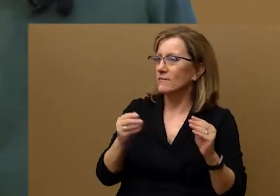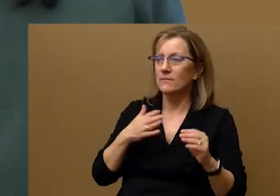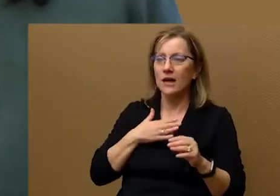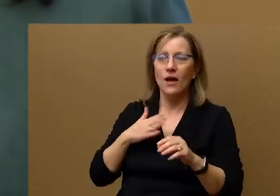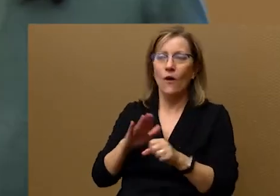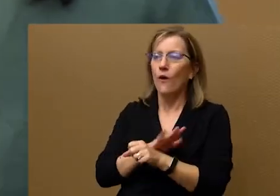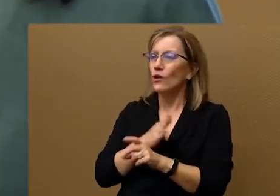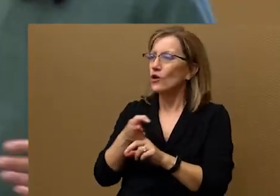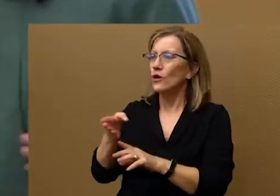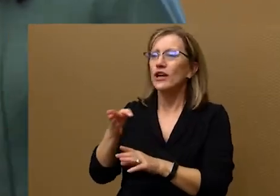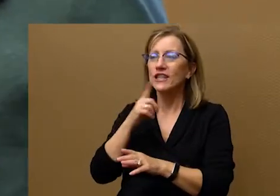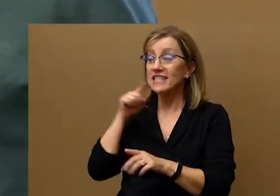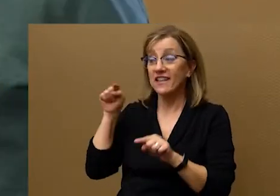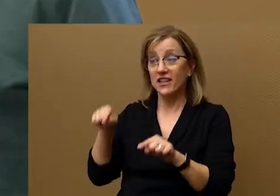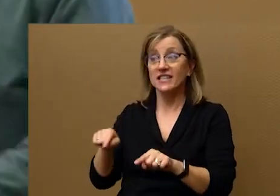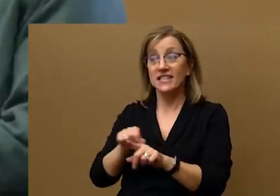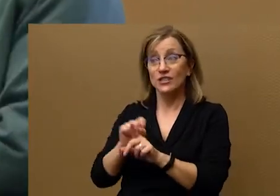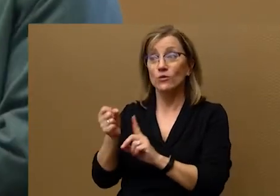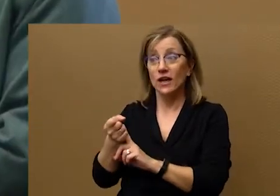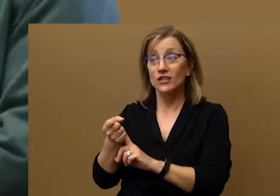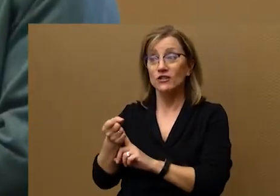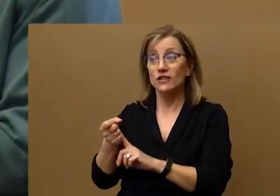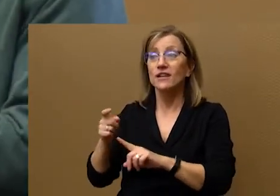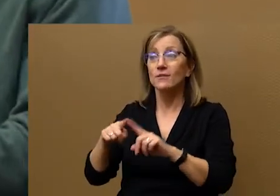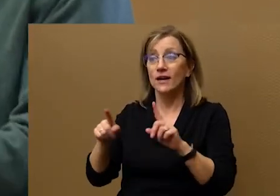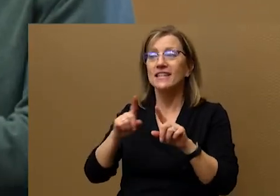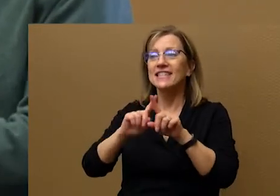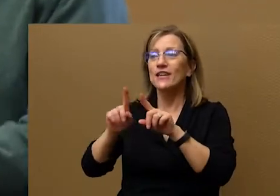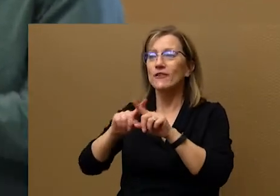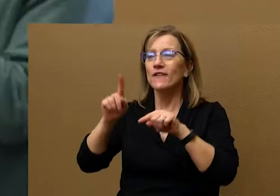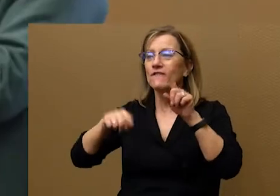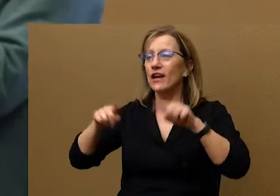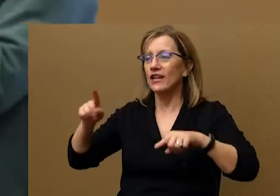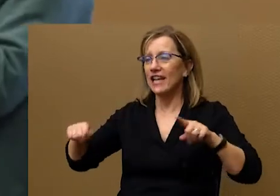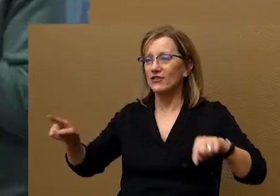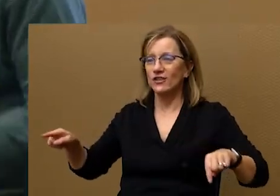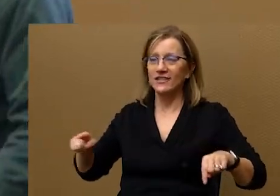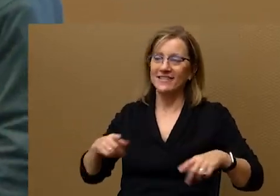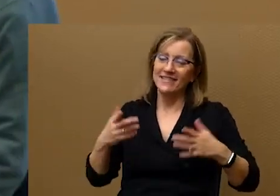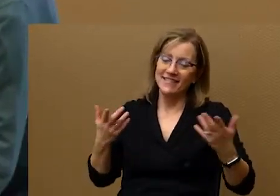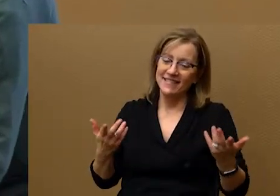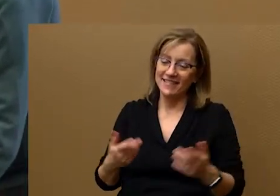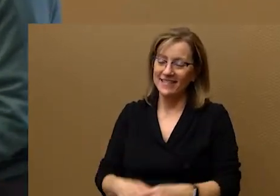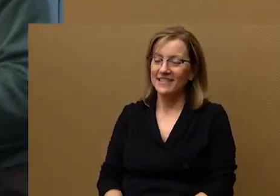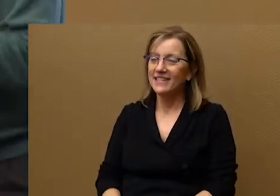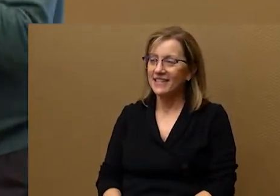this. This my whole career, I feel, is this situation. Different variations of it.